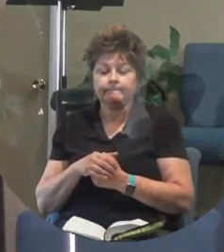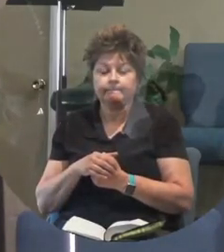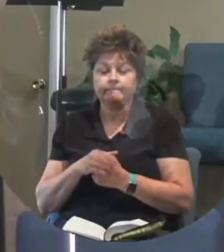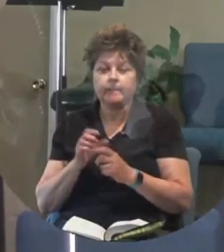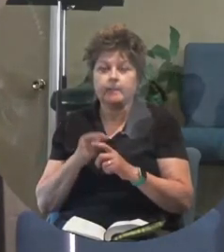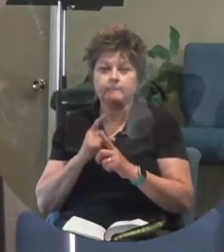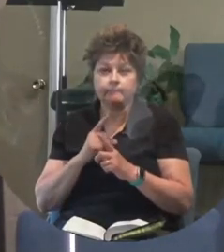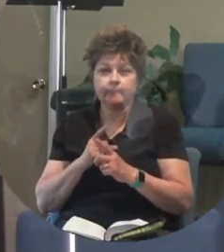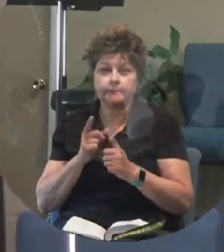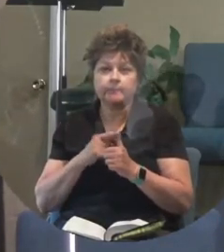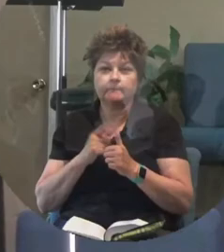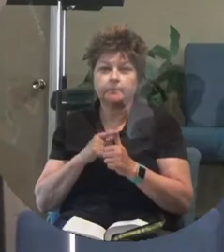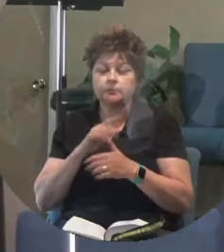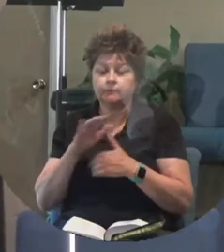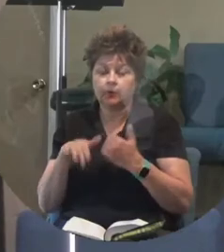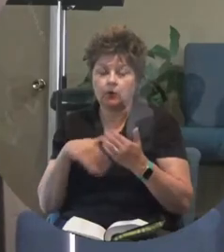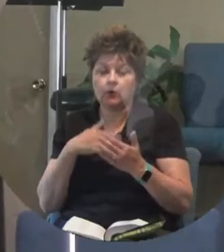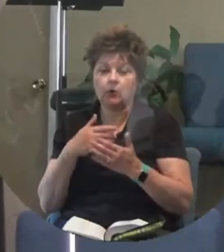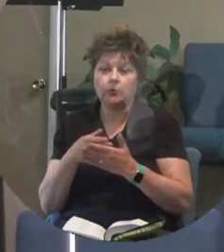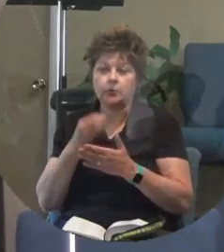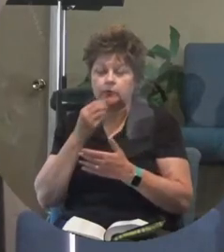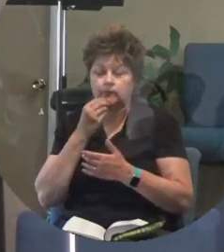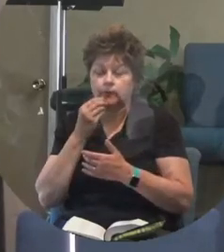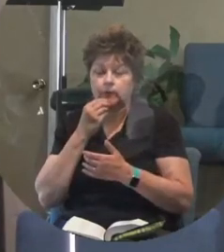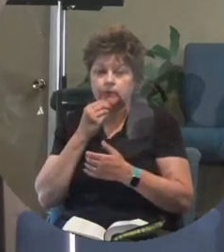And from the first of all your produce.